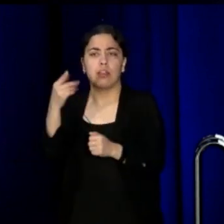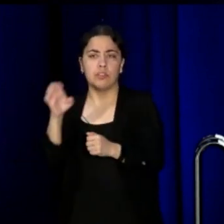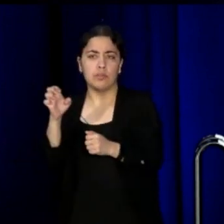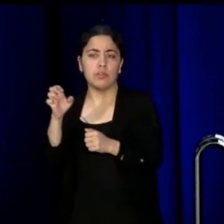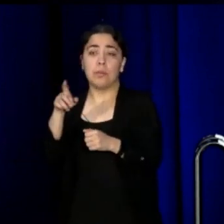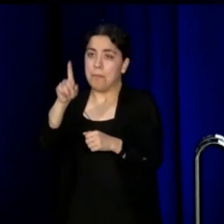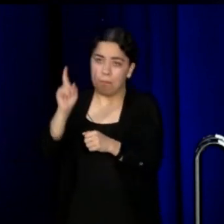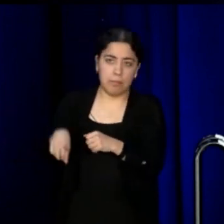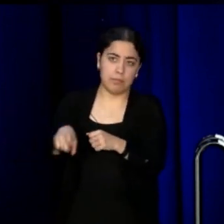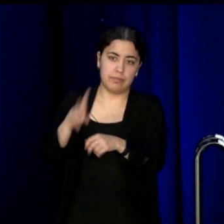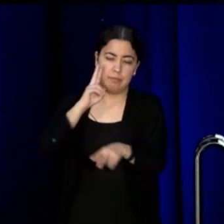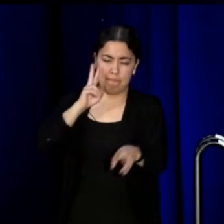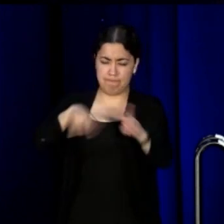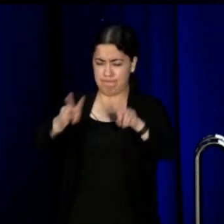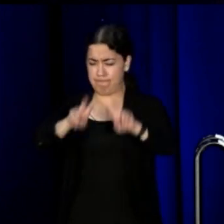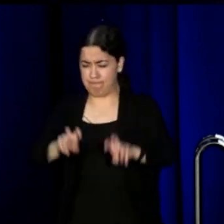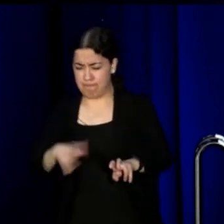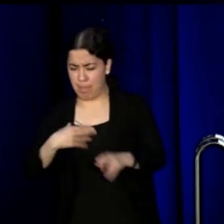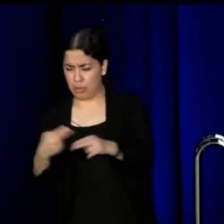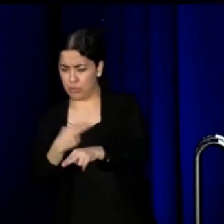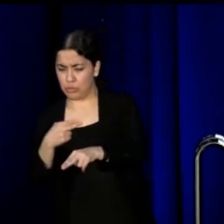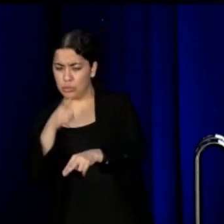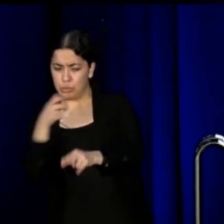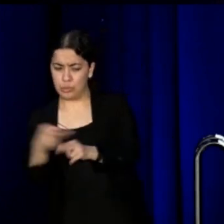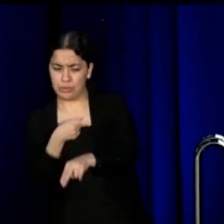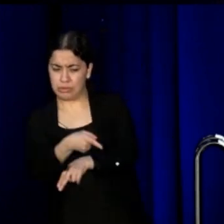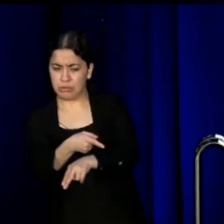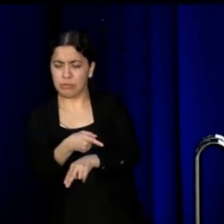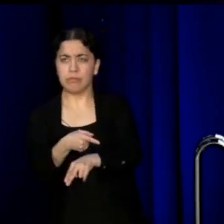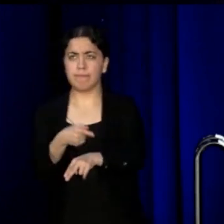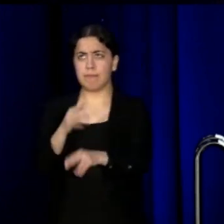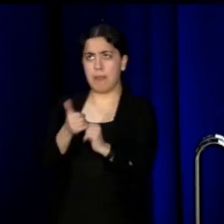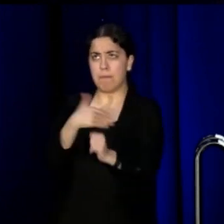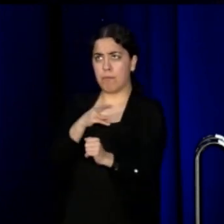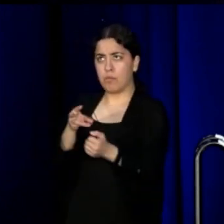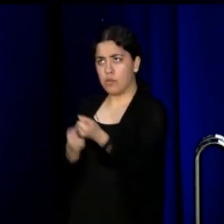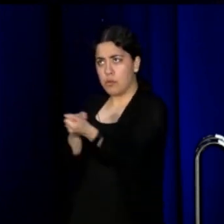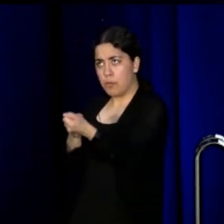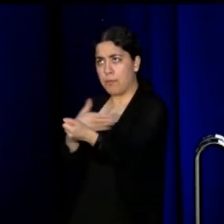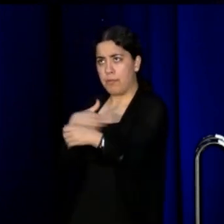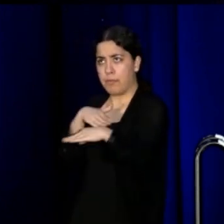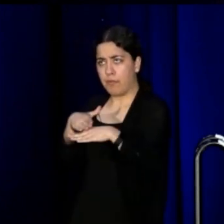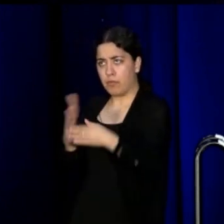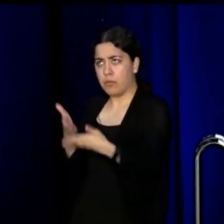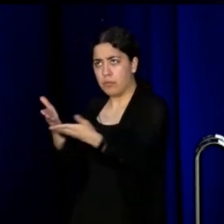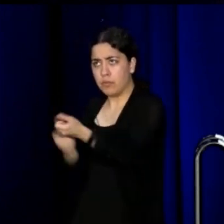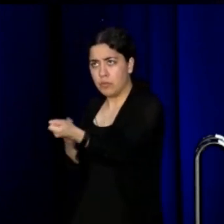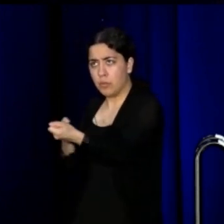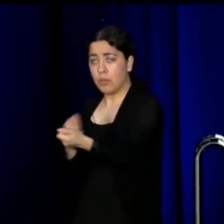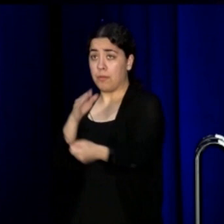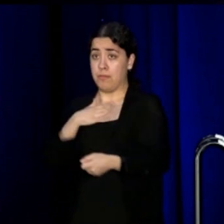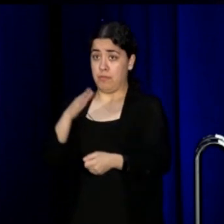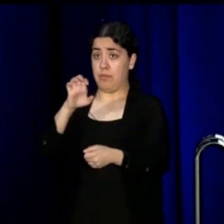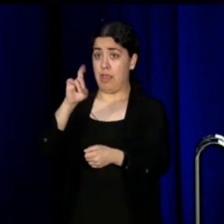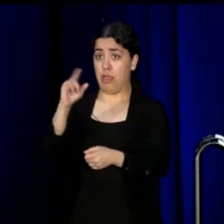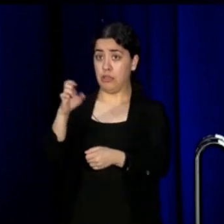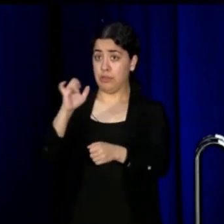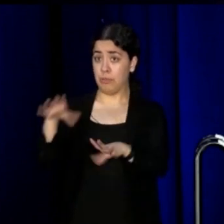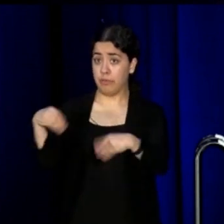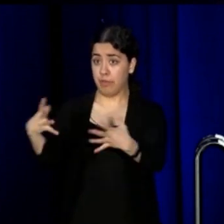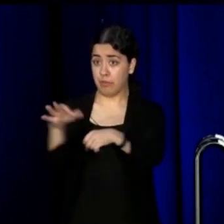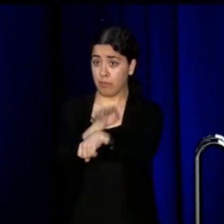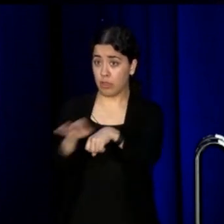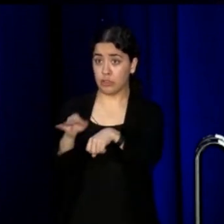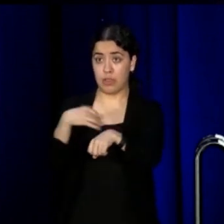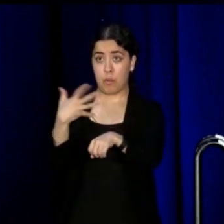you need to evaluate what are the use cases that you are going to support with your website, with your platform, to see if the Edge provides you the functionalities that you are looking